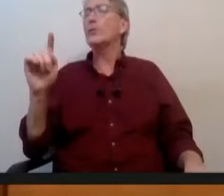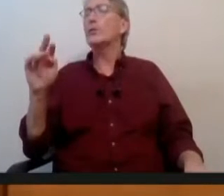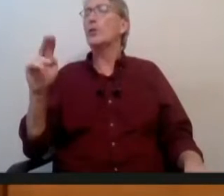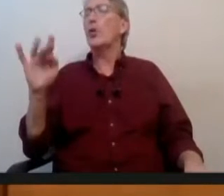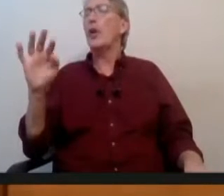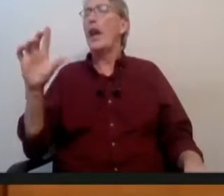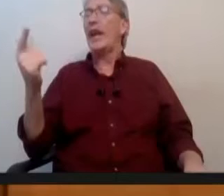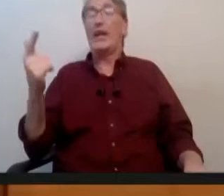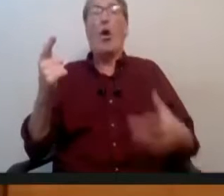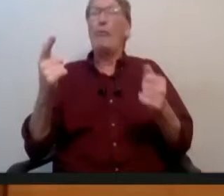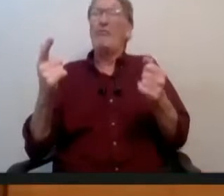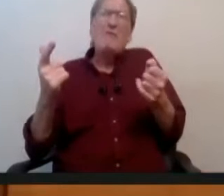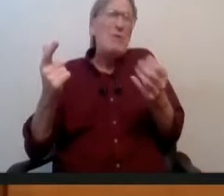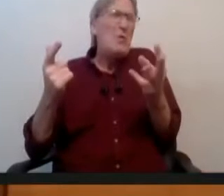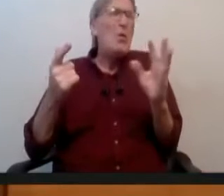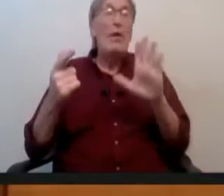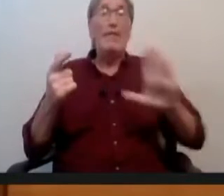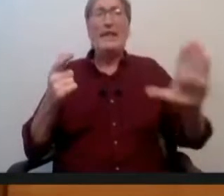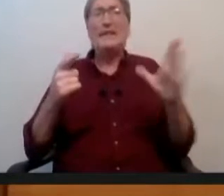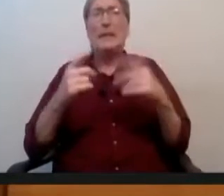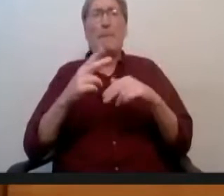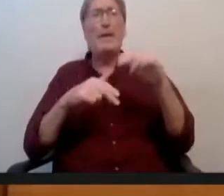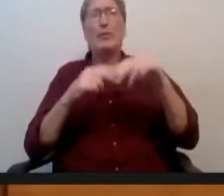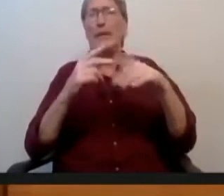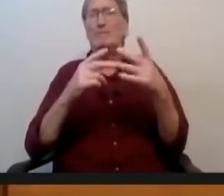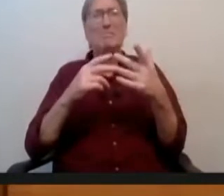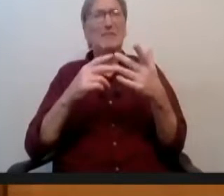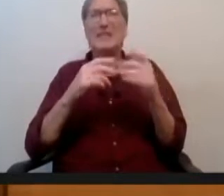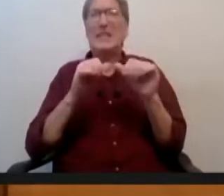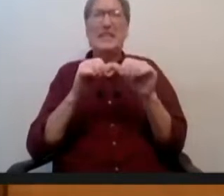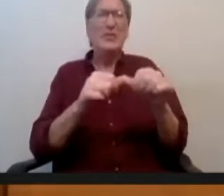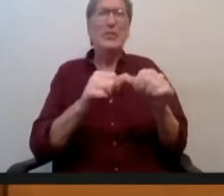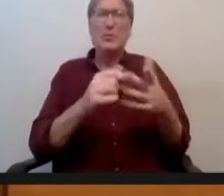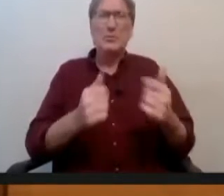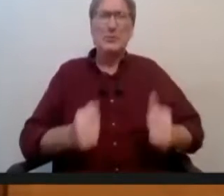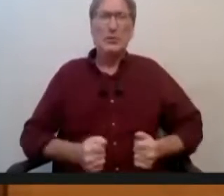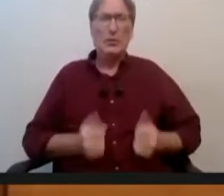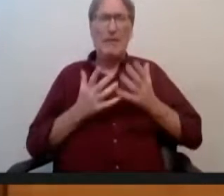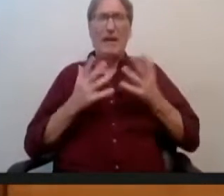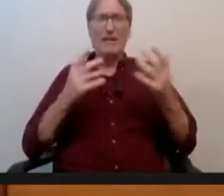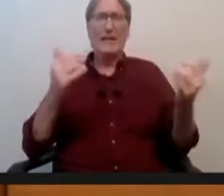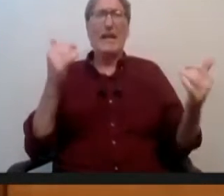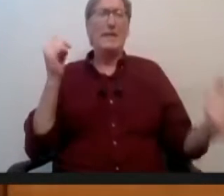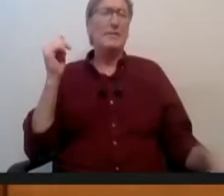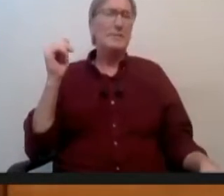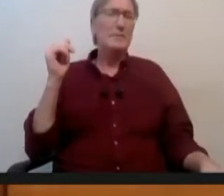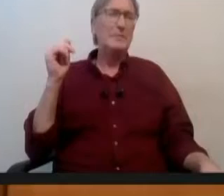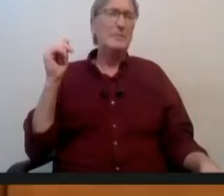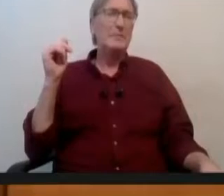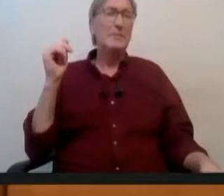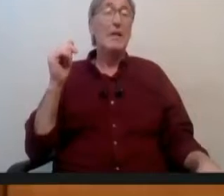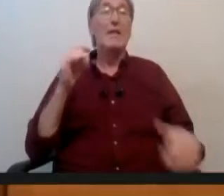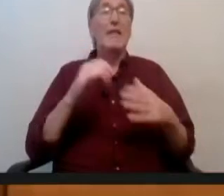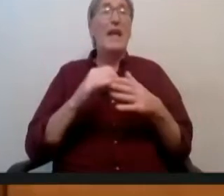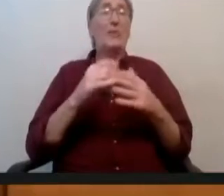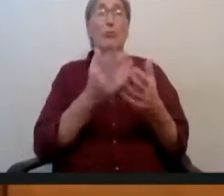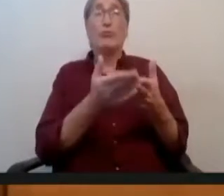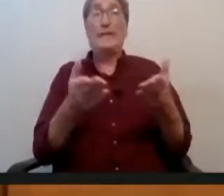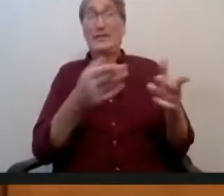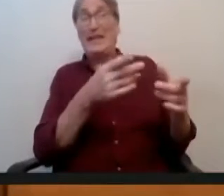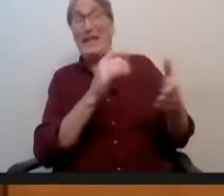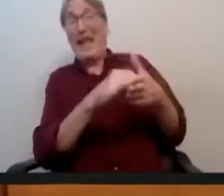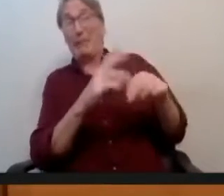Stilberg's works to retain integrity and to remain extant. This resource is significant for